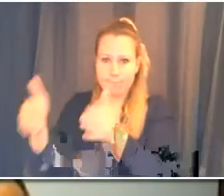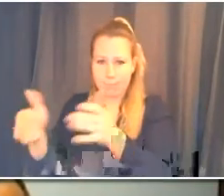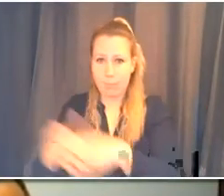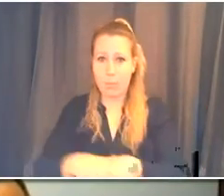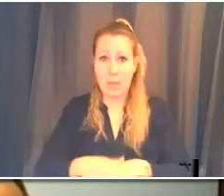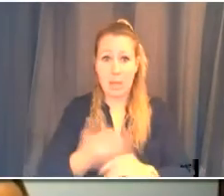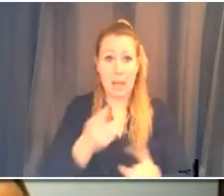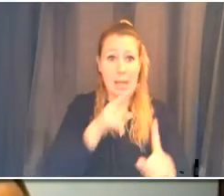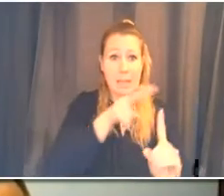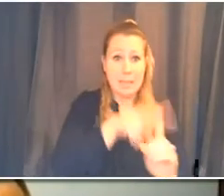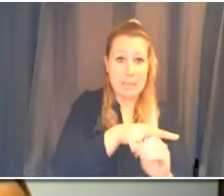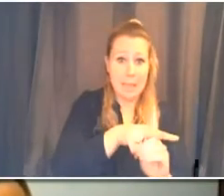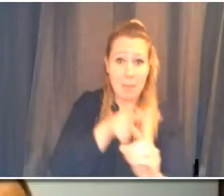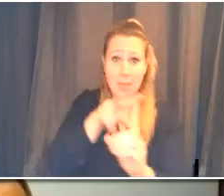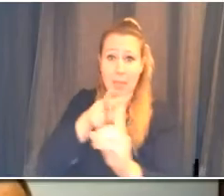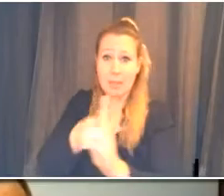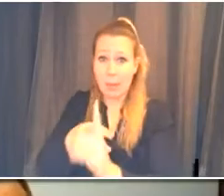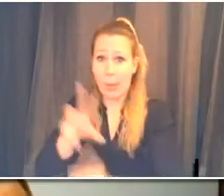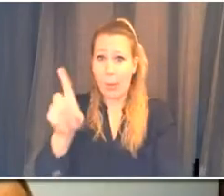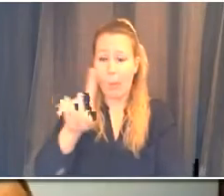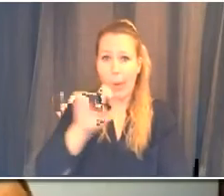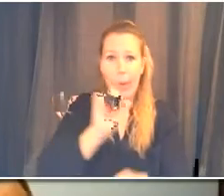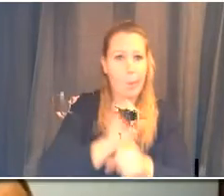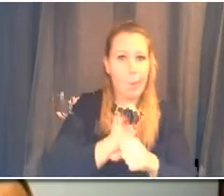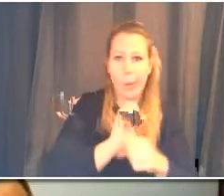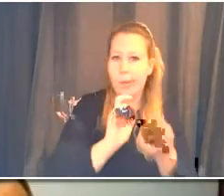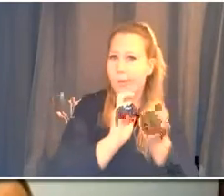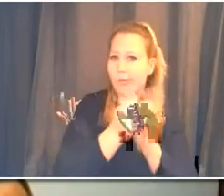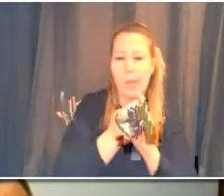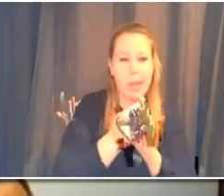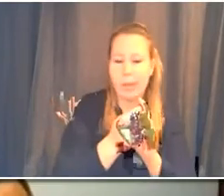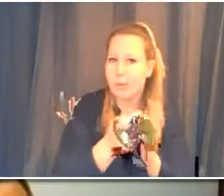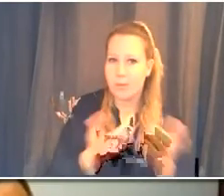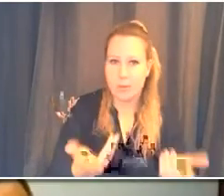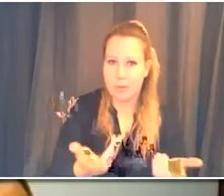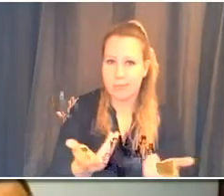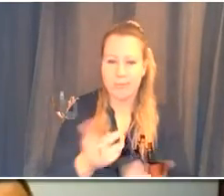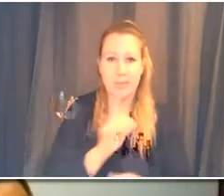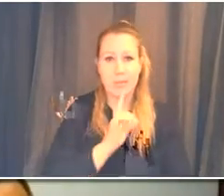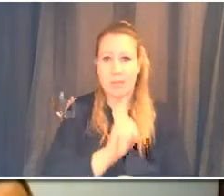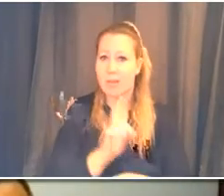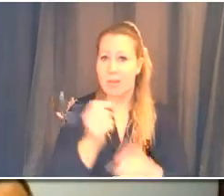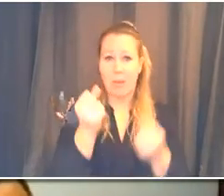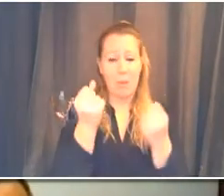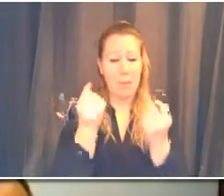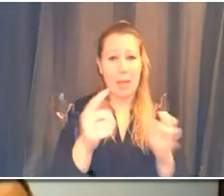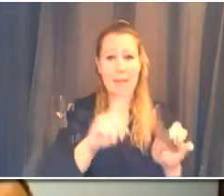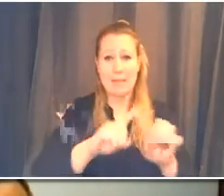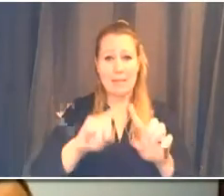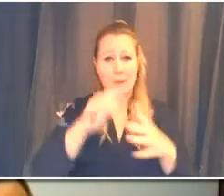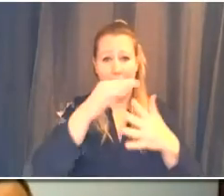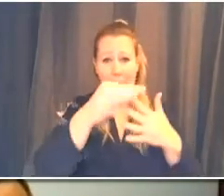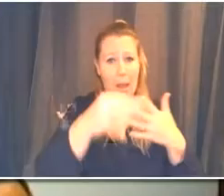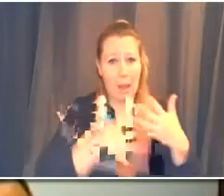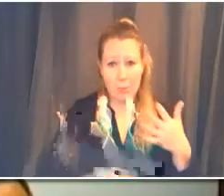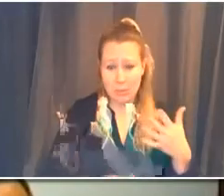why um they're going to have it operational the beginning of June I believe um you know that's that's what we would